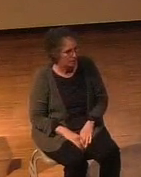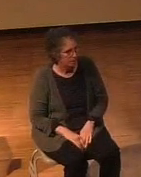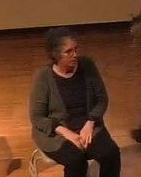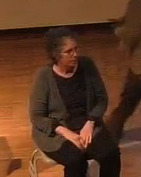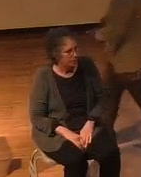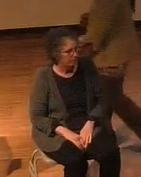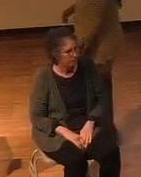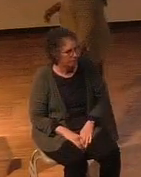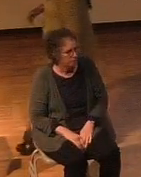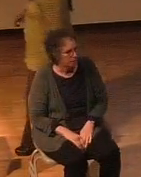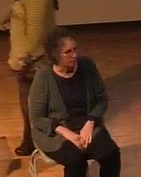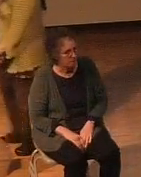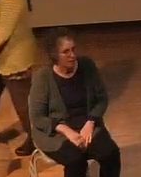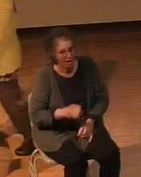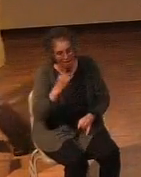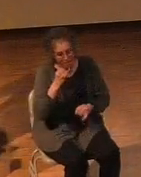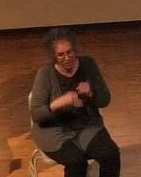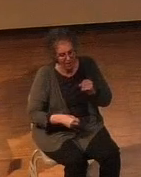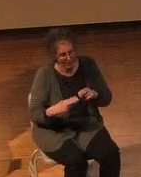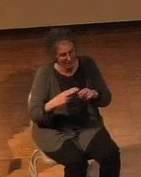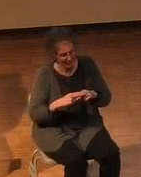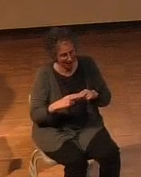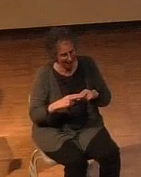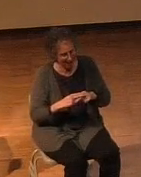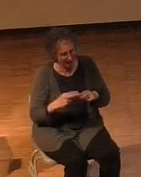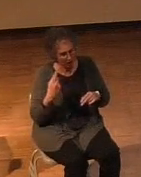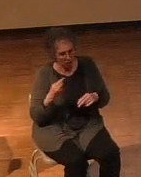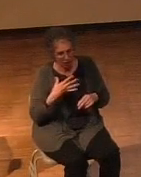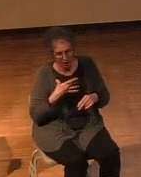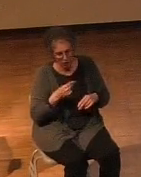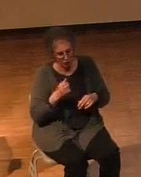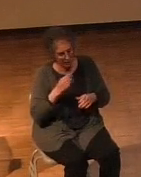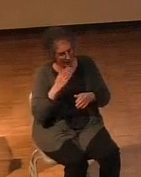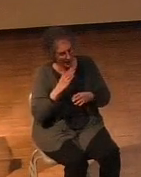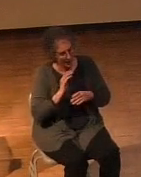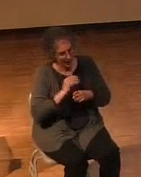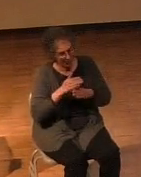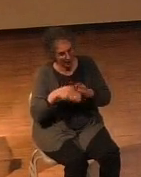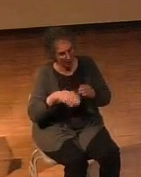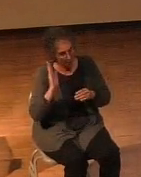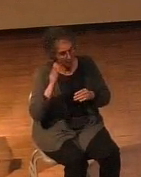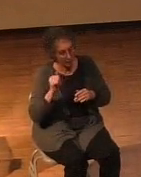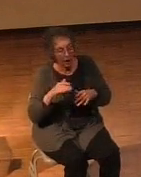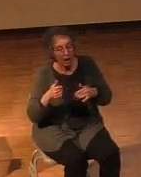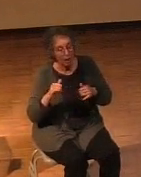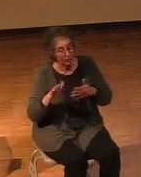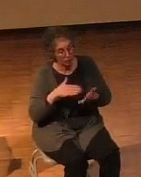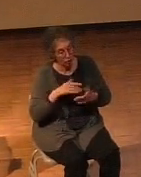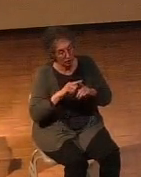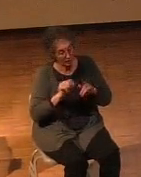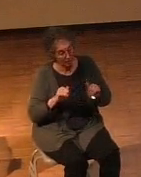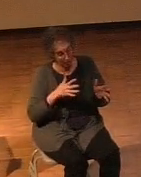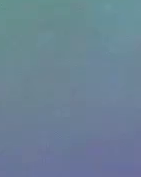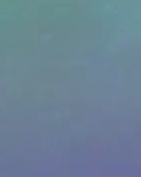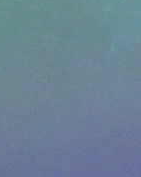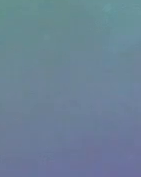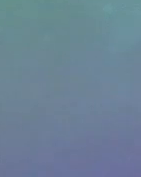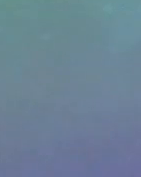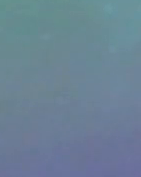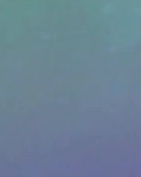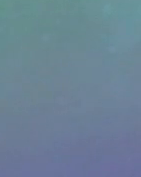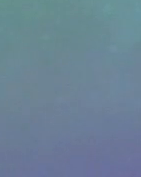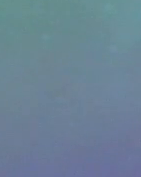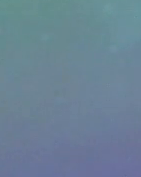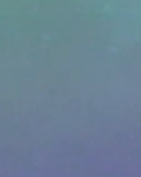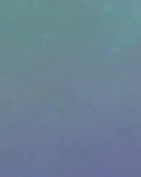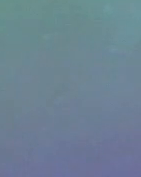So, final slide, because I always like to do this at the end of my slide. And I'm going to play a song as you're walking out. I am going to play a song. But you